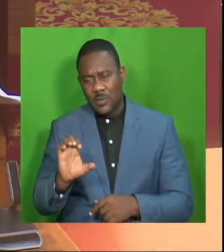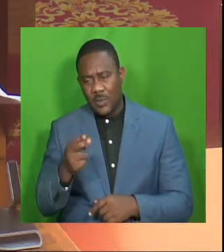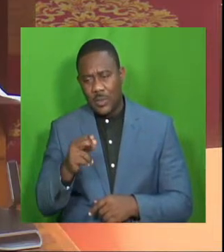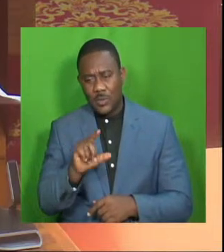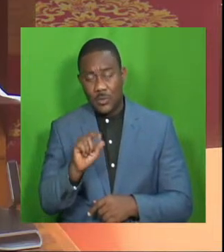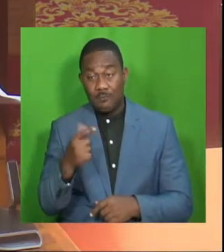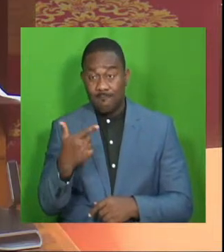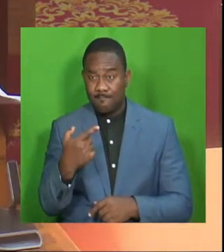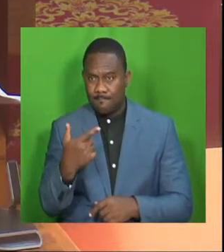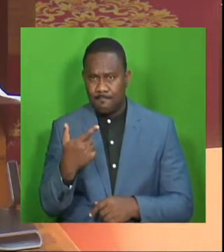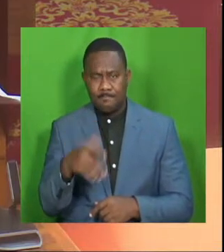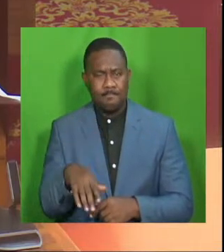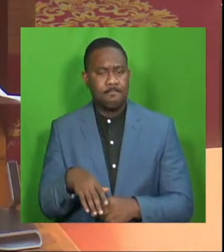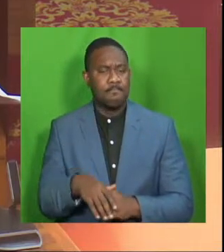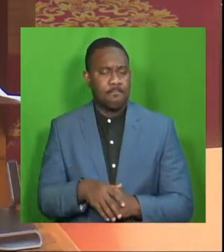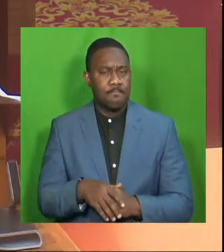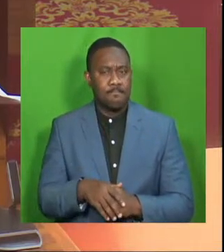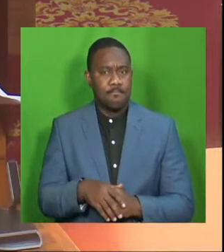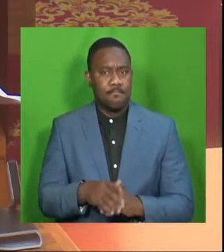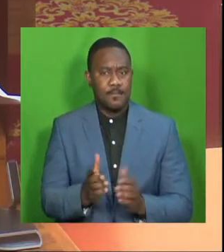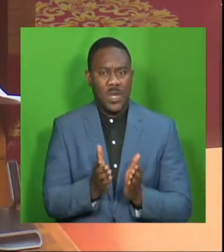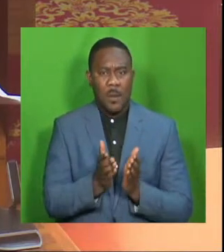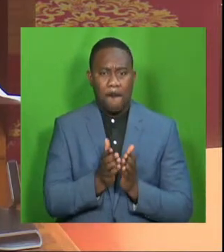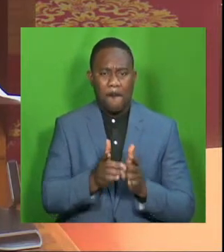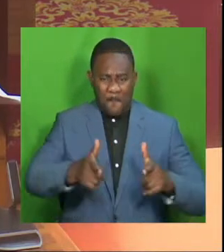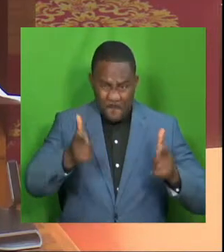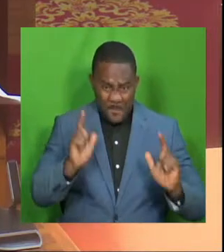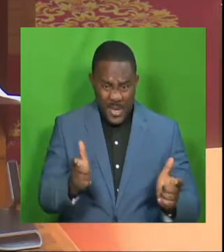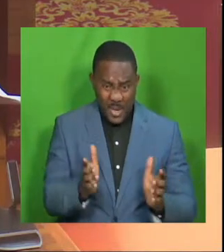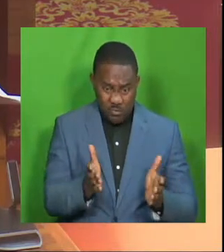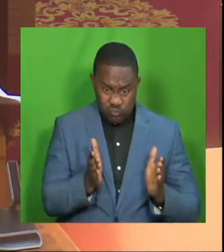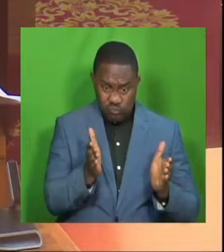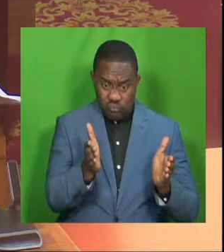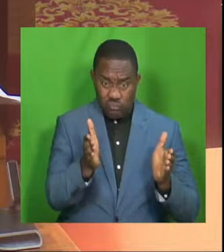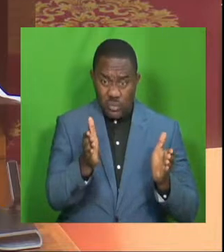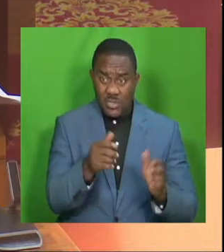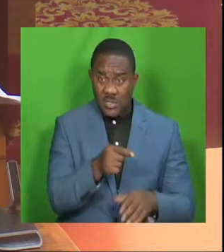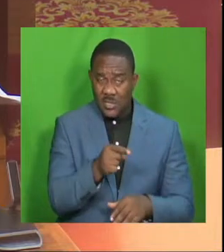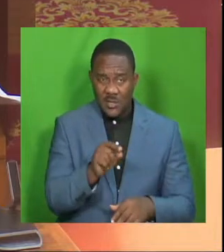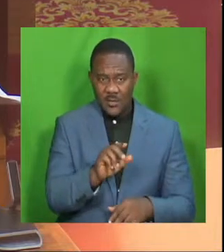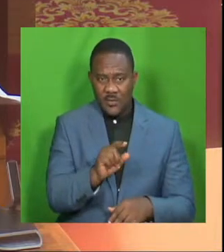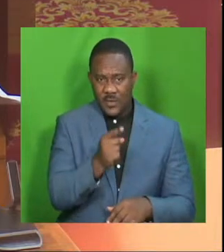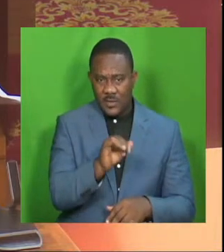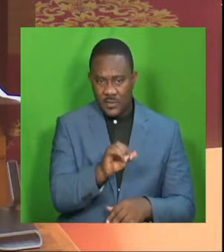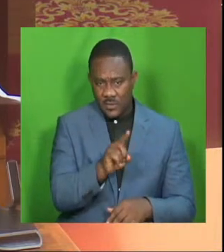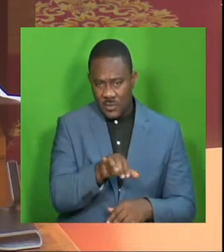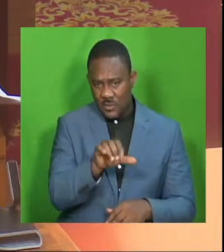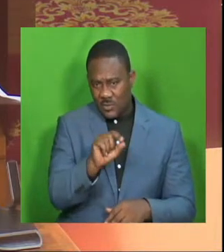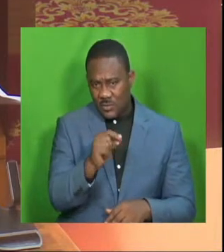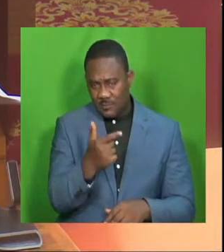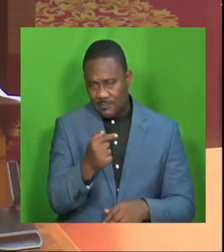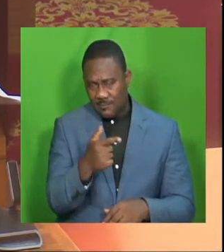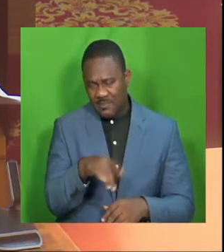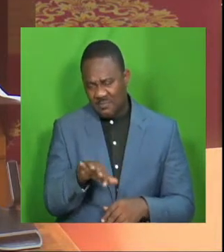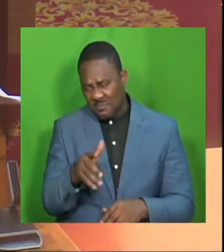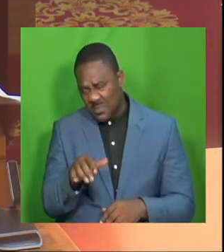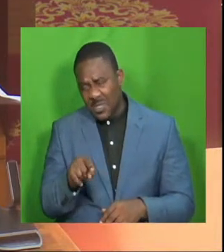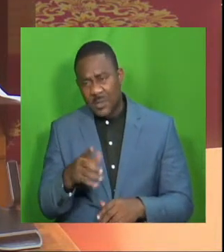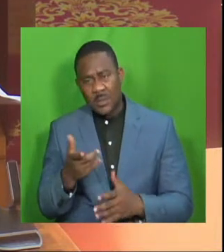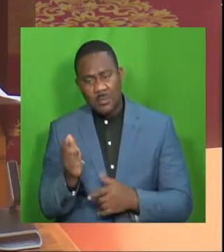trawls 1st July to 31st August 2021. Semi-industrial and